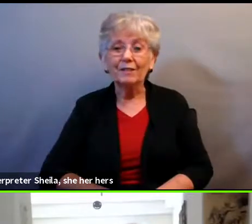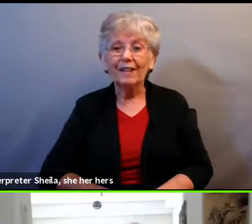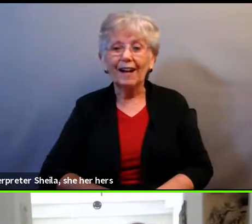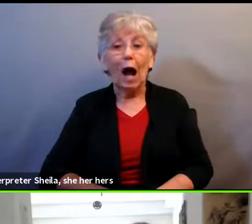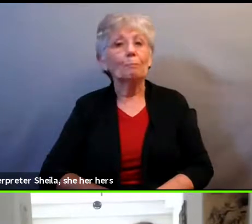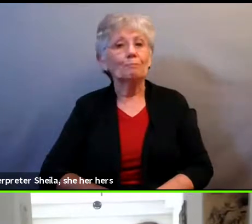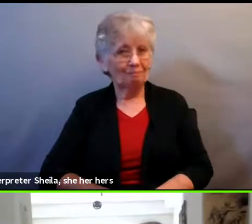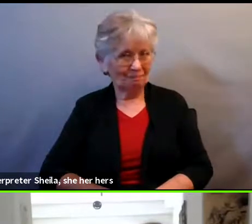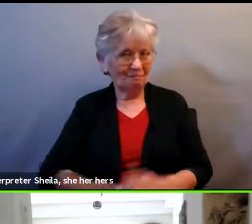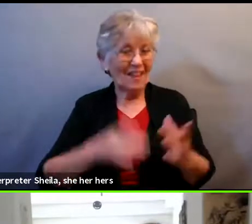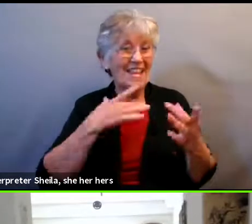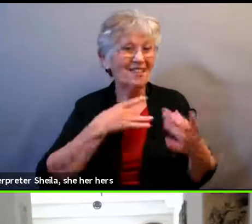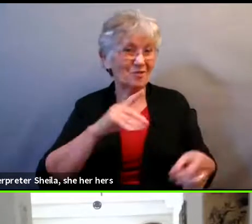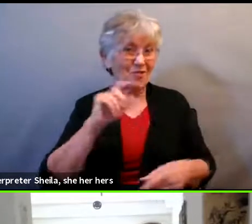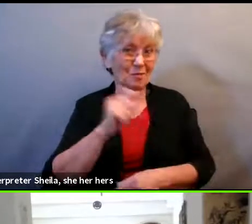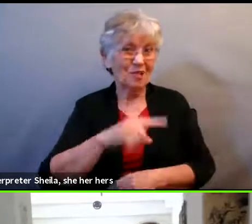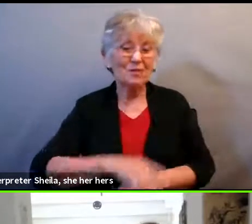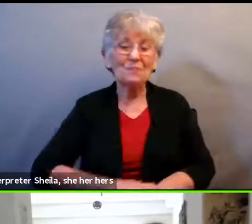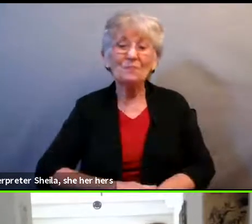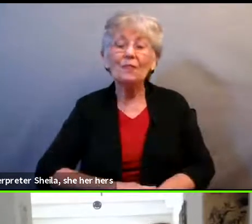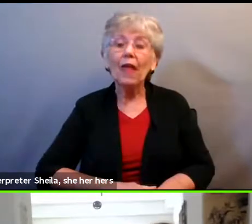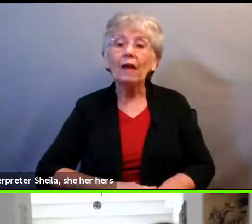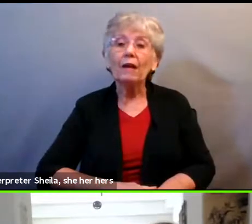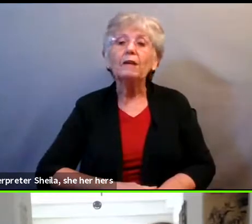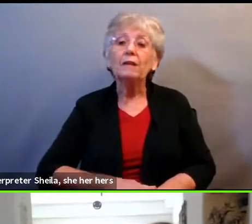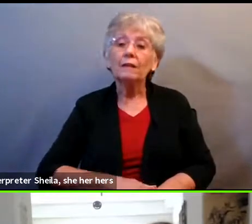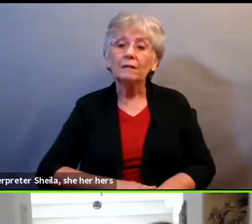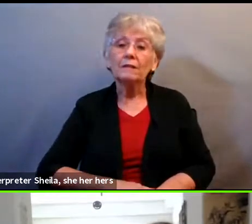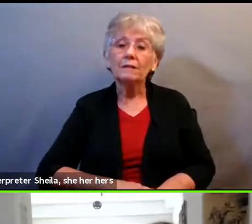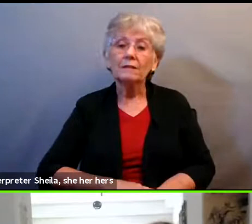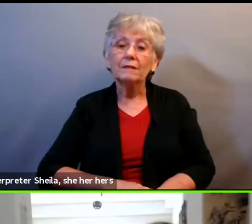very interesting question. So